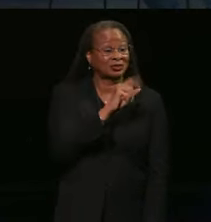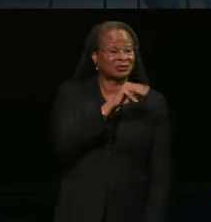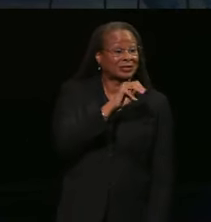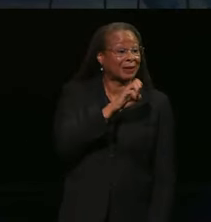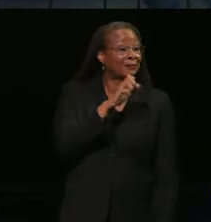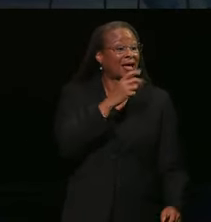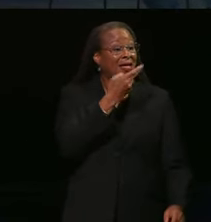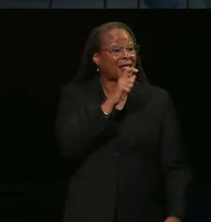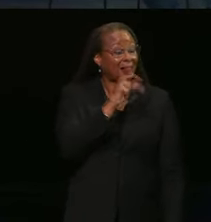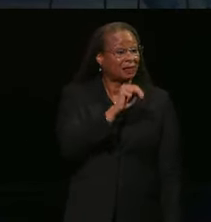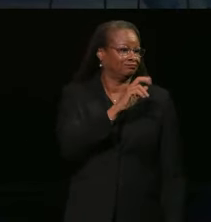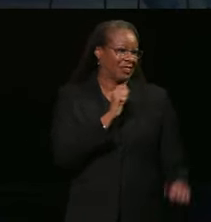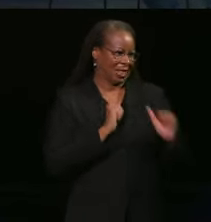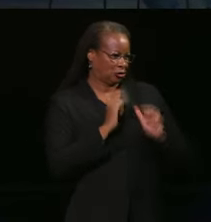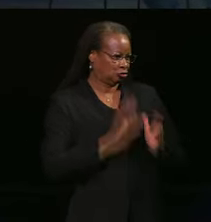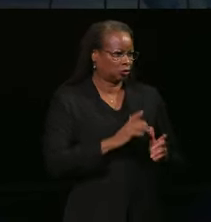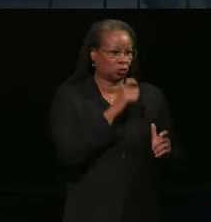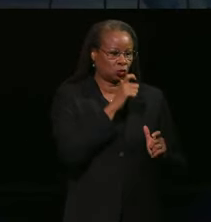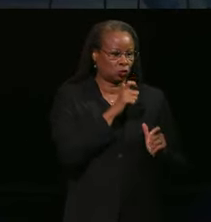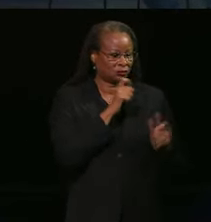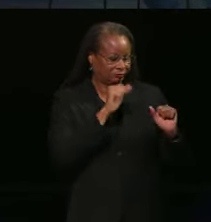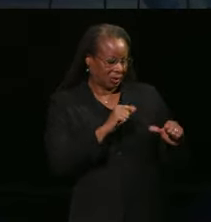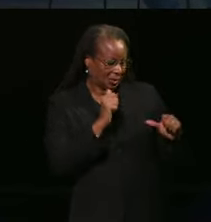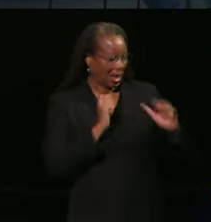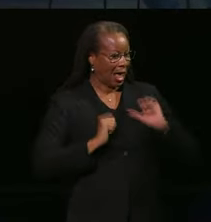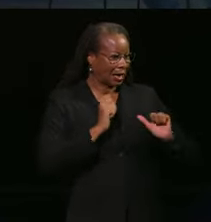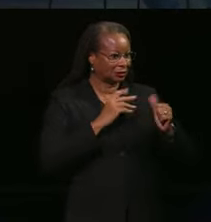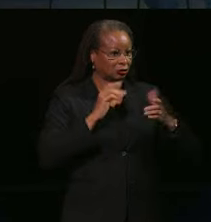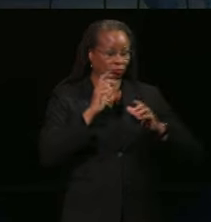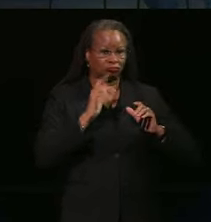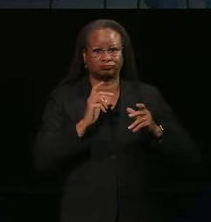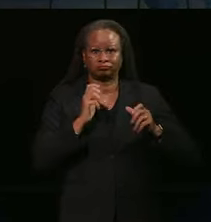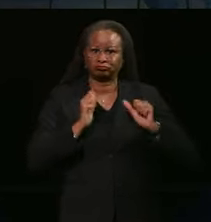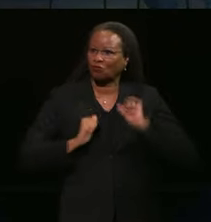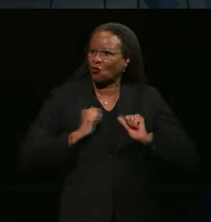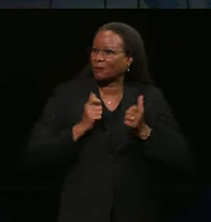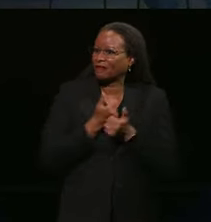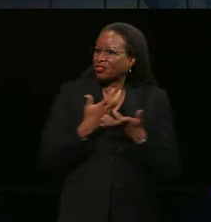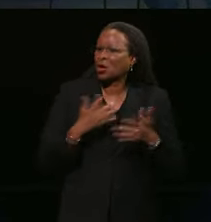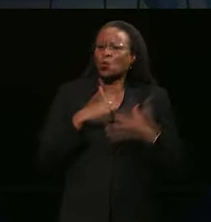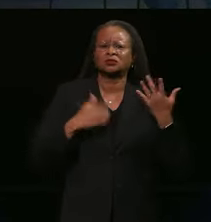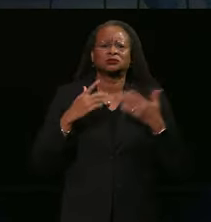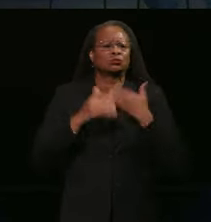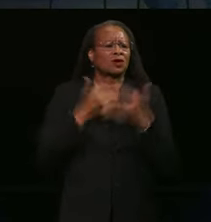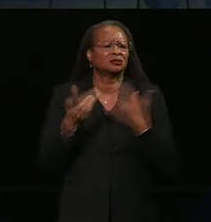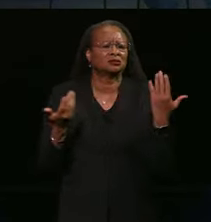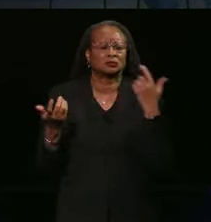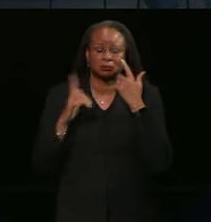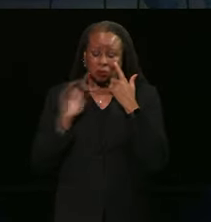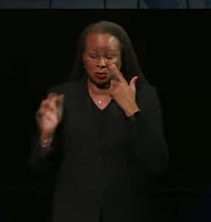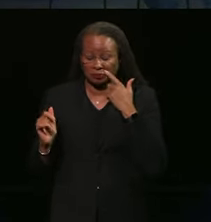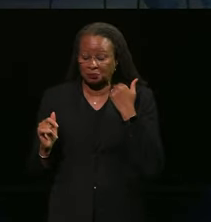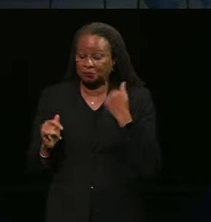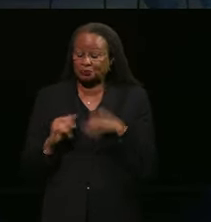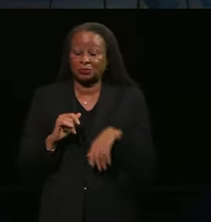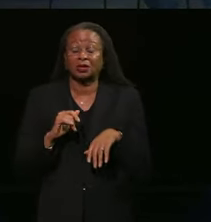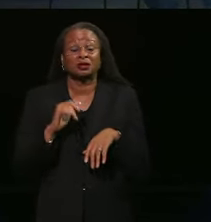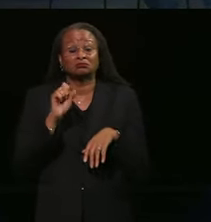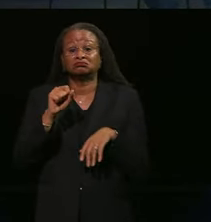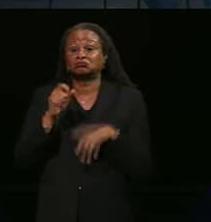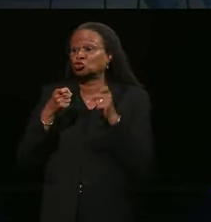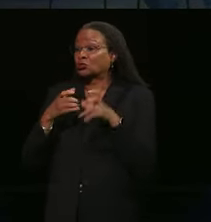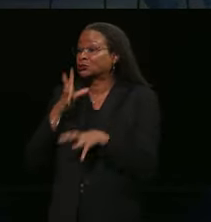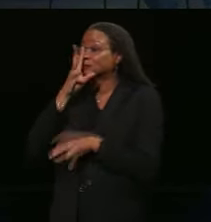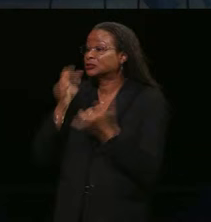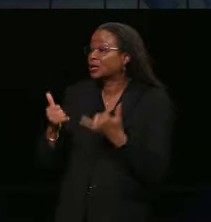to act and perform or all of the above, of course, I'm sure. What was that process? Well, because Golda is a